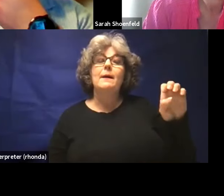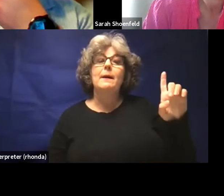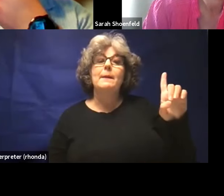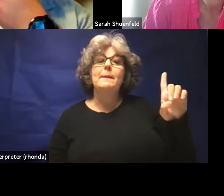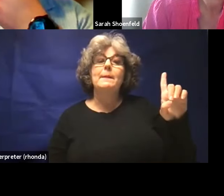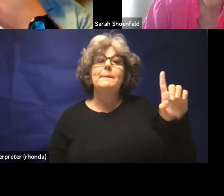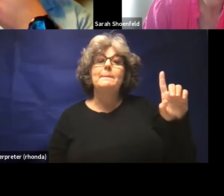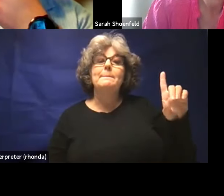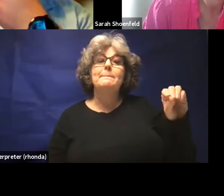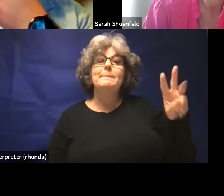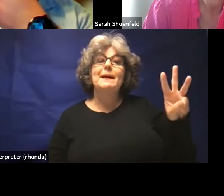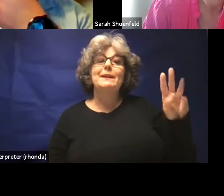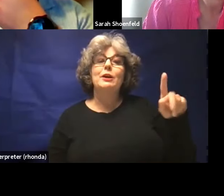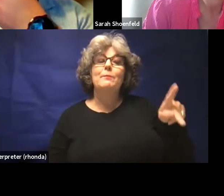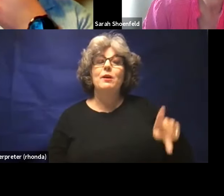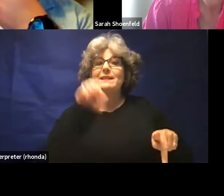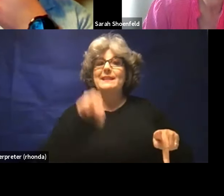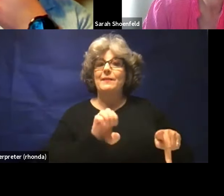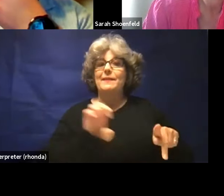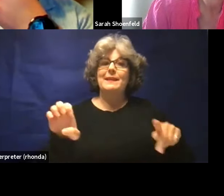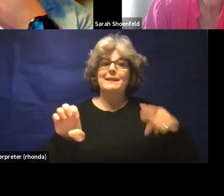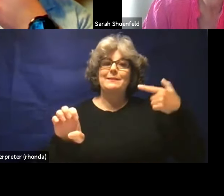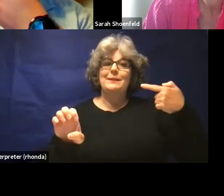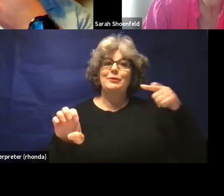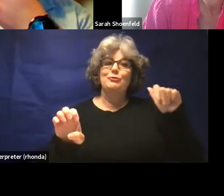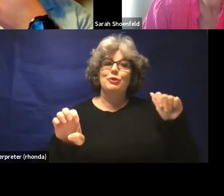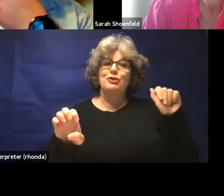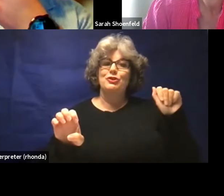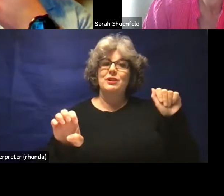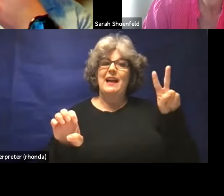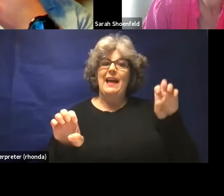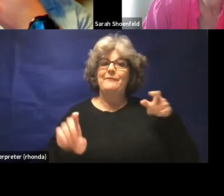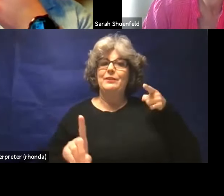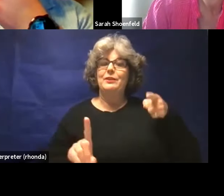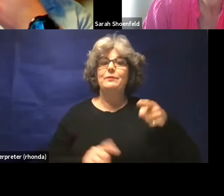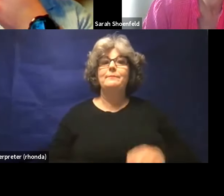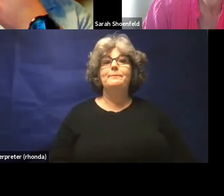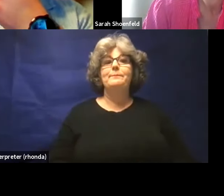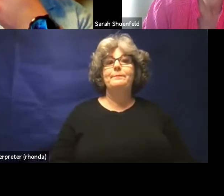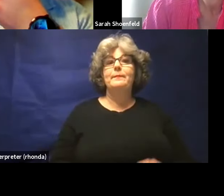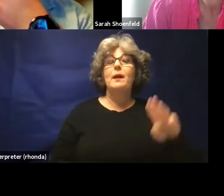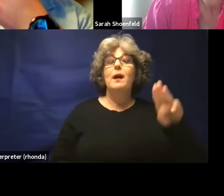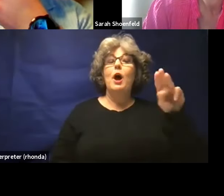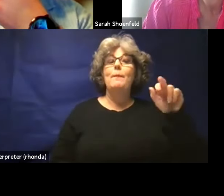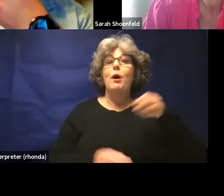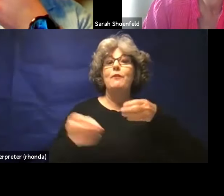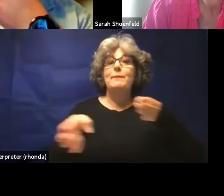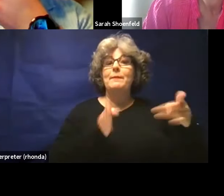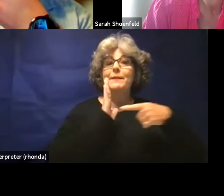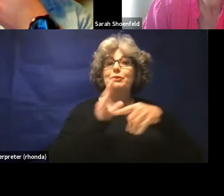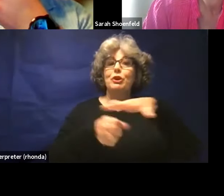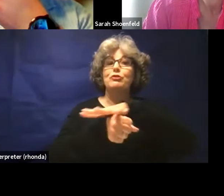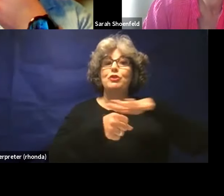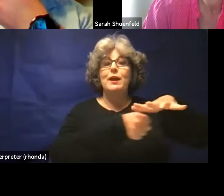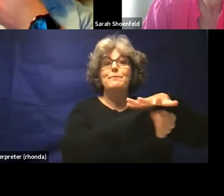east of Georgia Avenue is the point. Well, the Office of Planning made a map that shows neighborhoods, so now